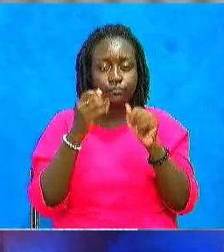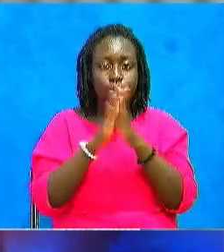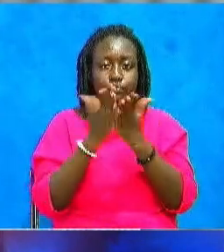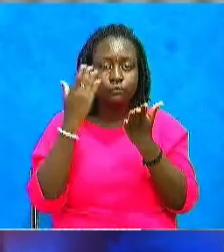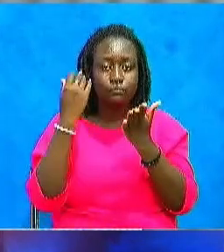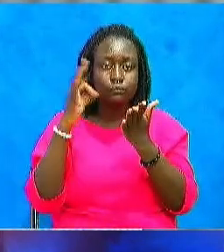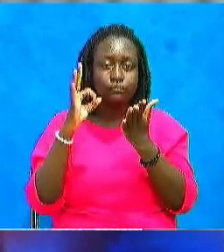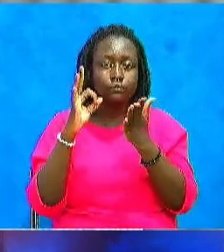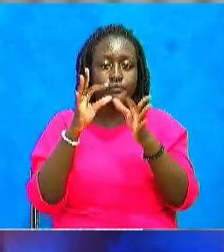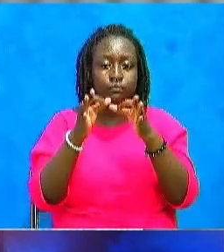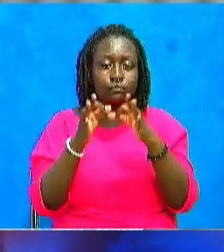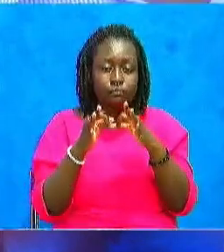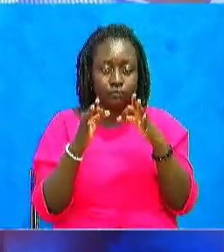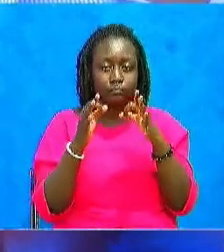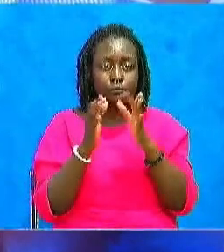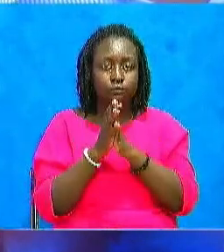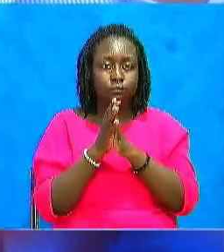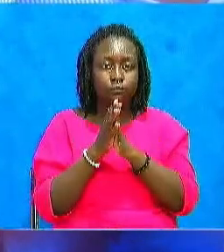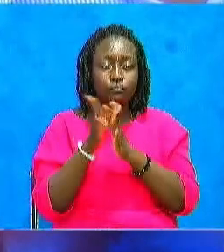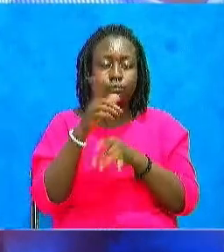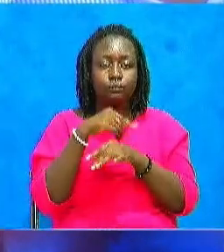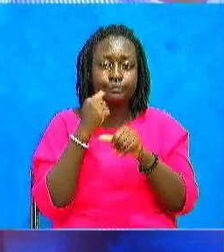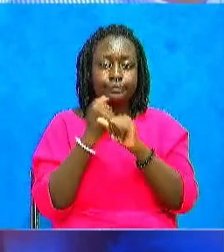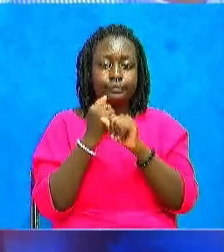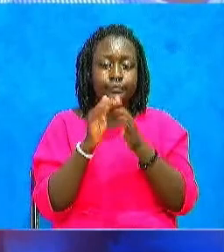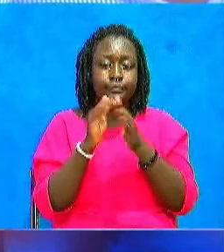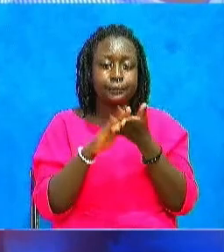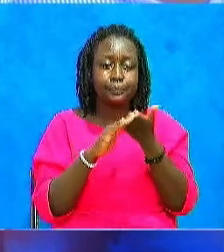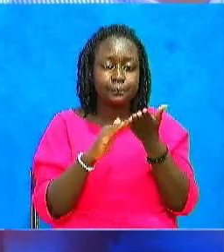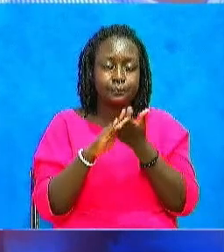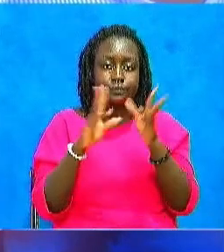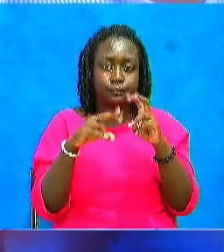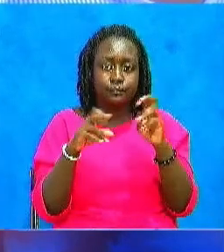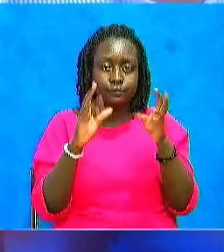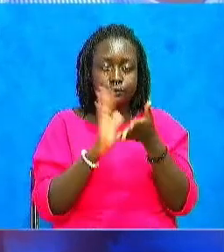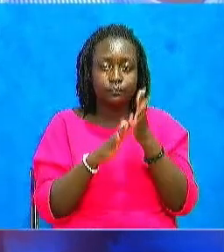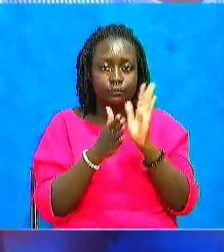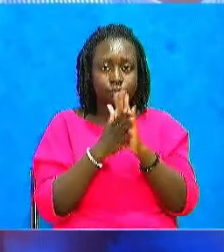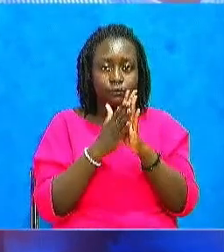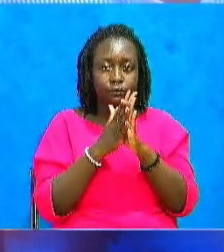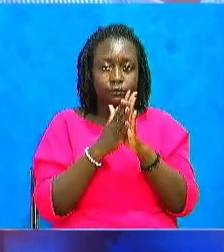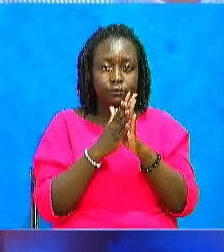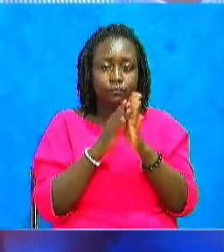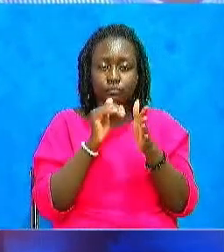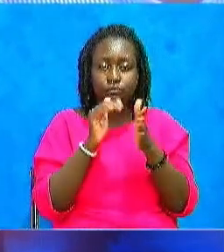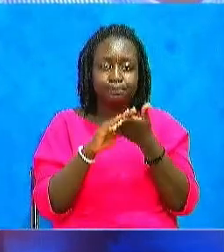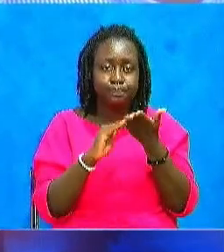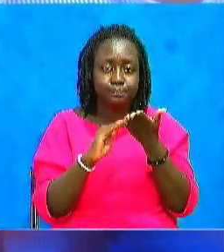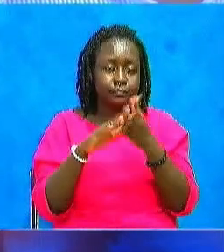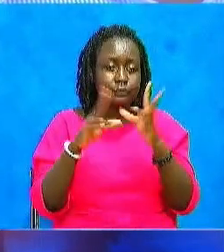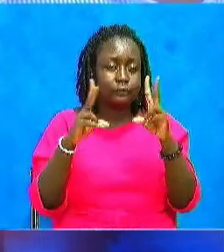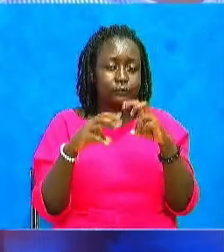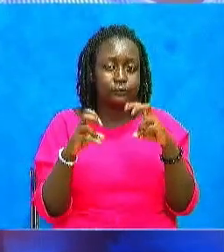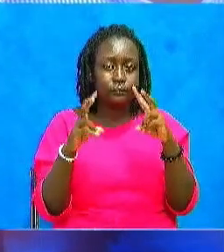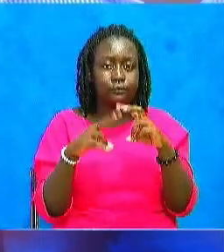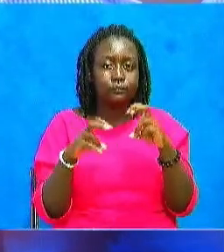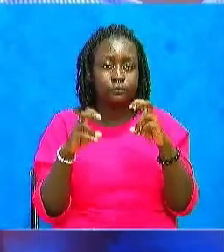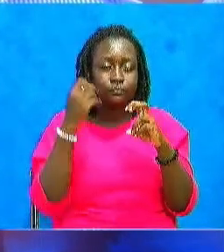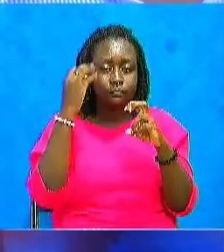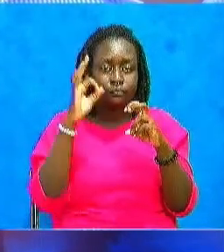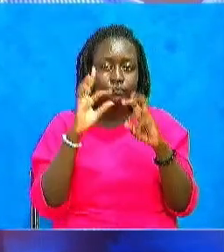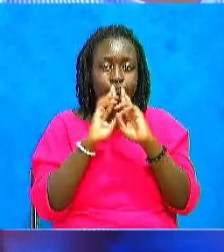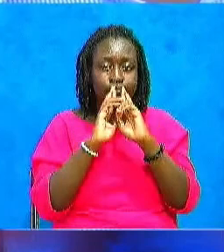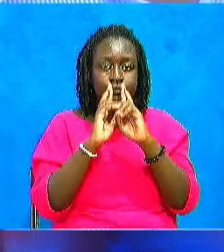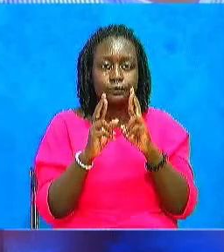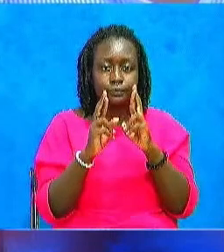of procurement laws. We have done a basic analysis, not quite comprehensive, but just a basic analysis of the